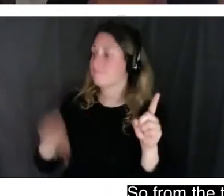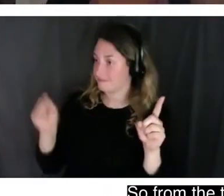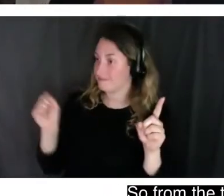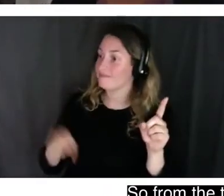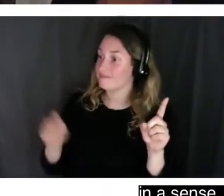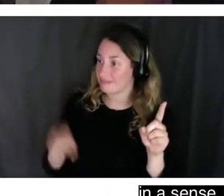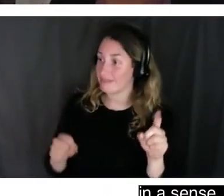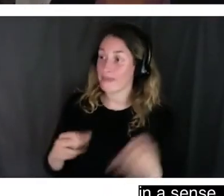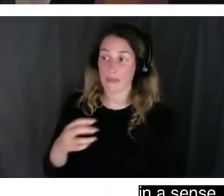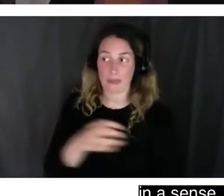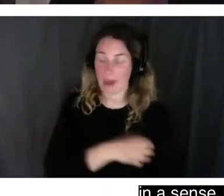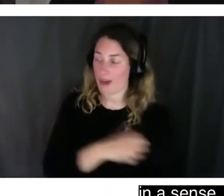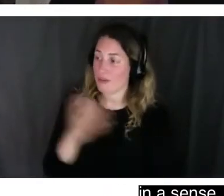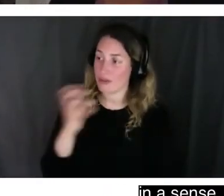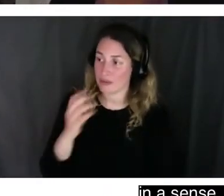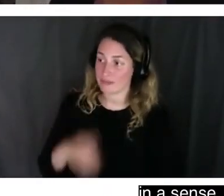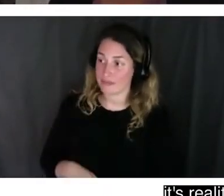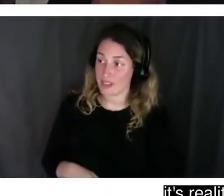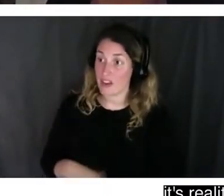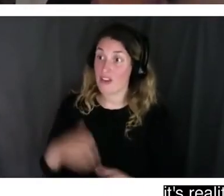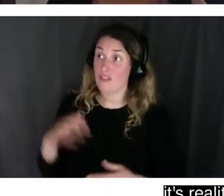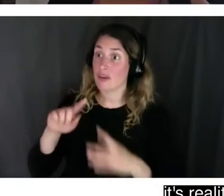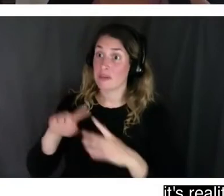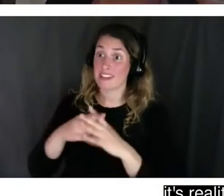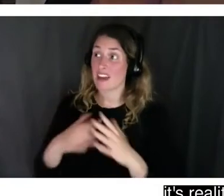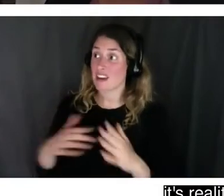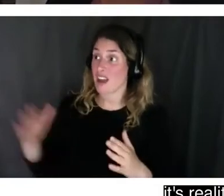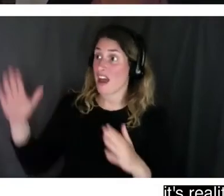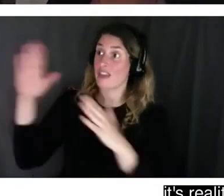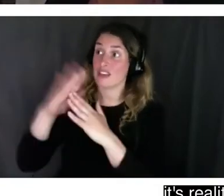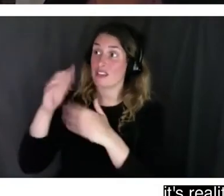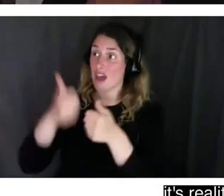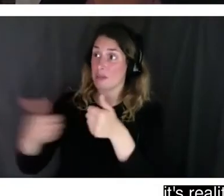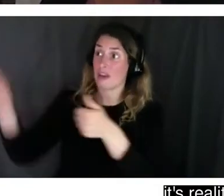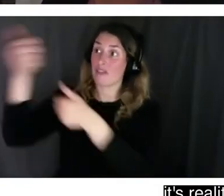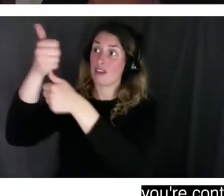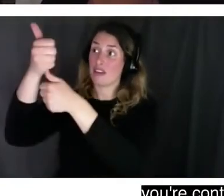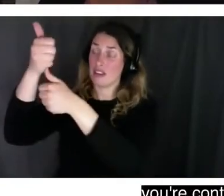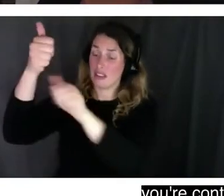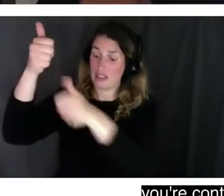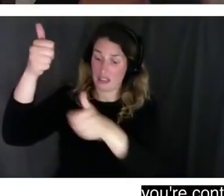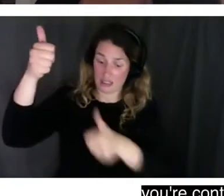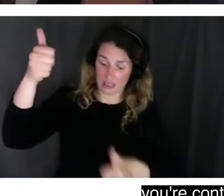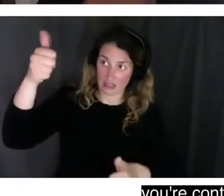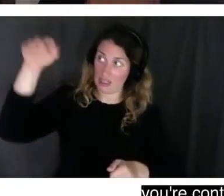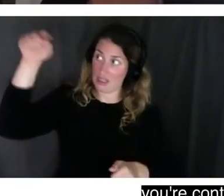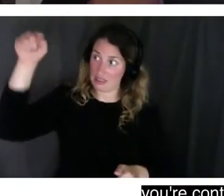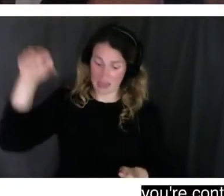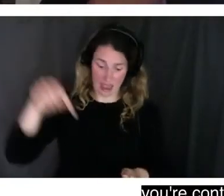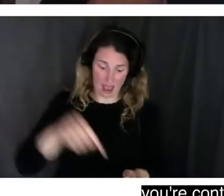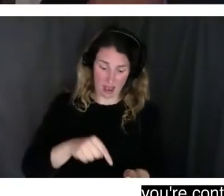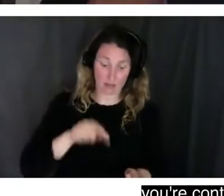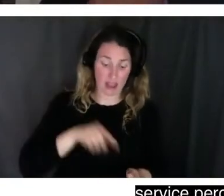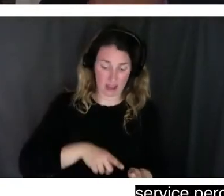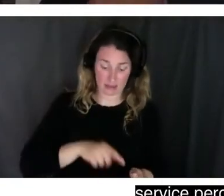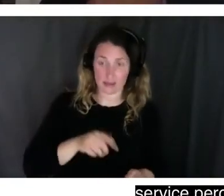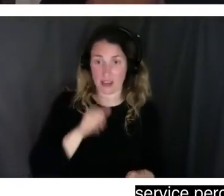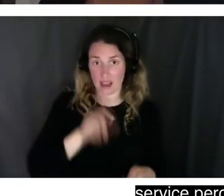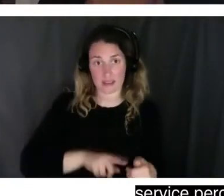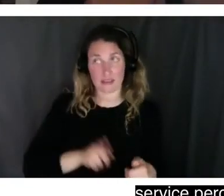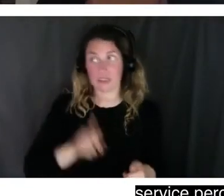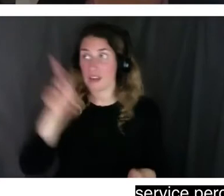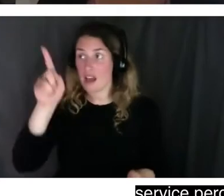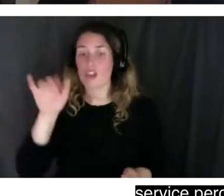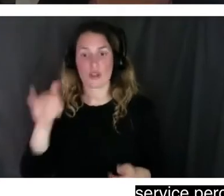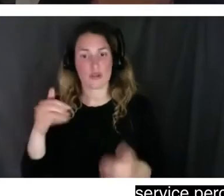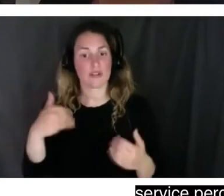from the bottom up, in a sense, and that's no offense to anyone, it's reality. What I'm seeing, Darren, is you're continuing to affect from your public service perch,